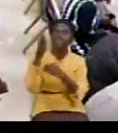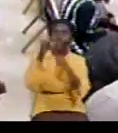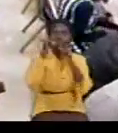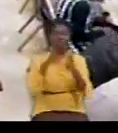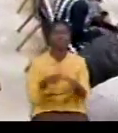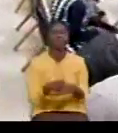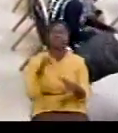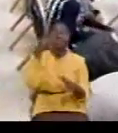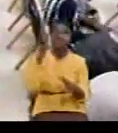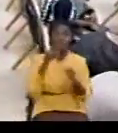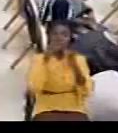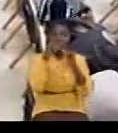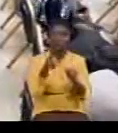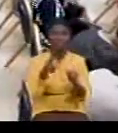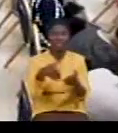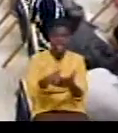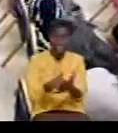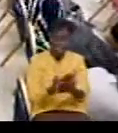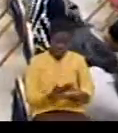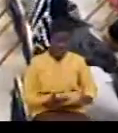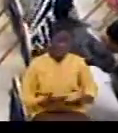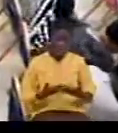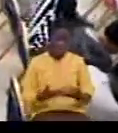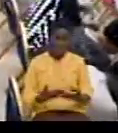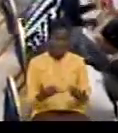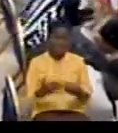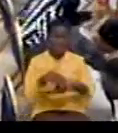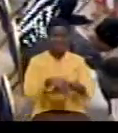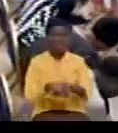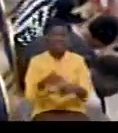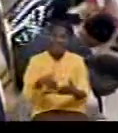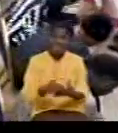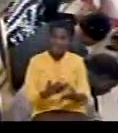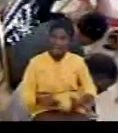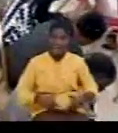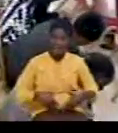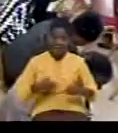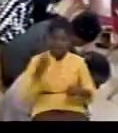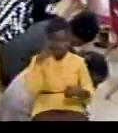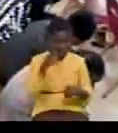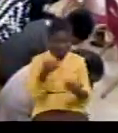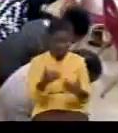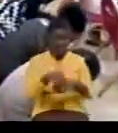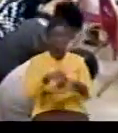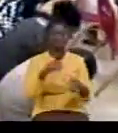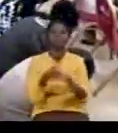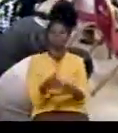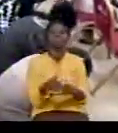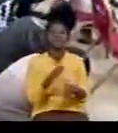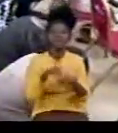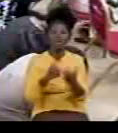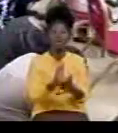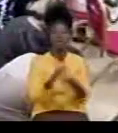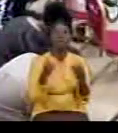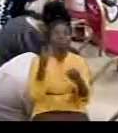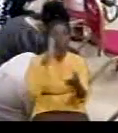birth tonight. There's a new life tonight. All your sins will be